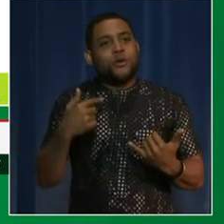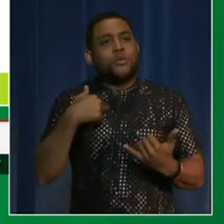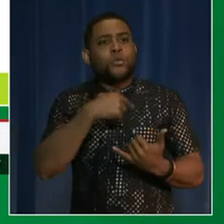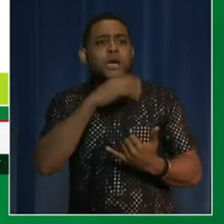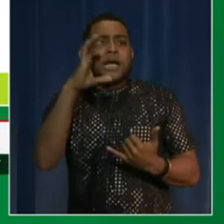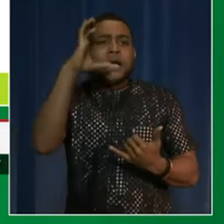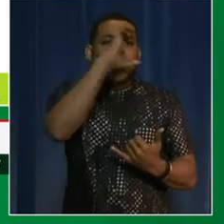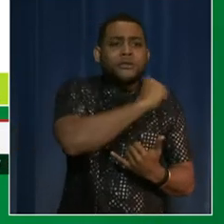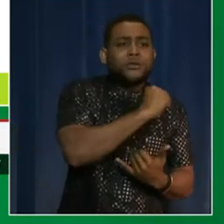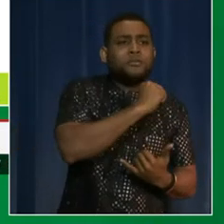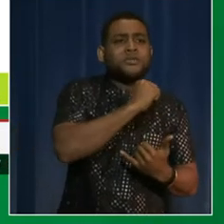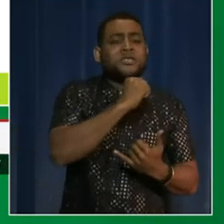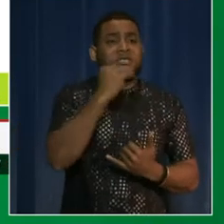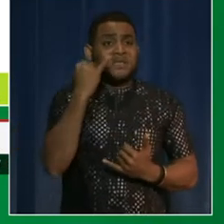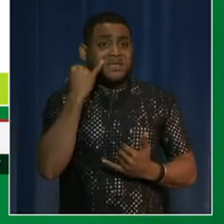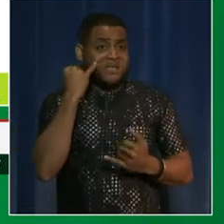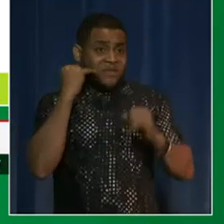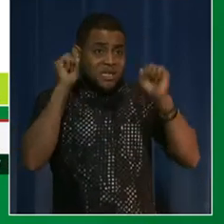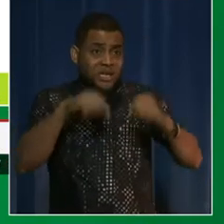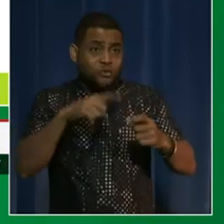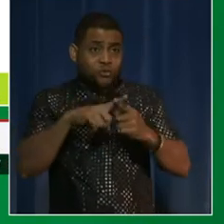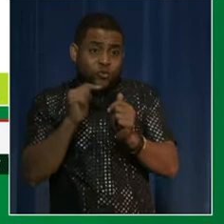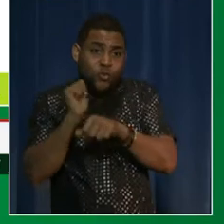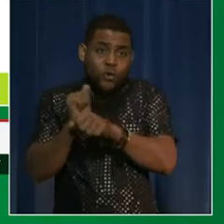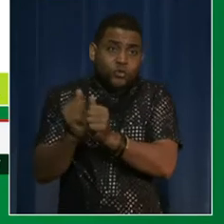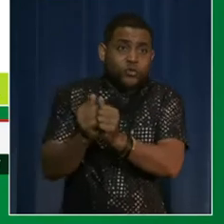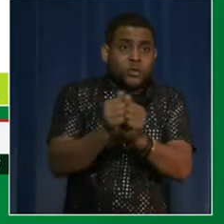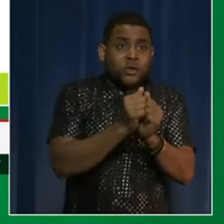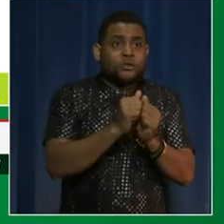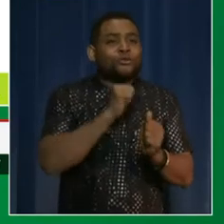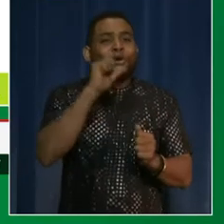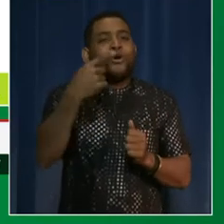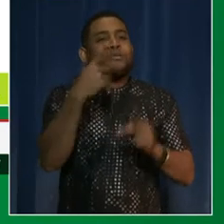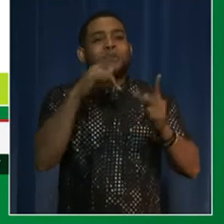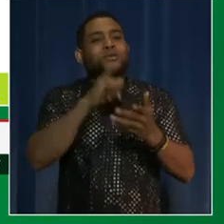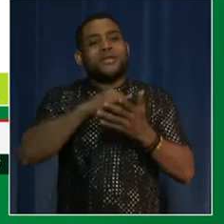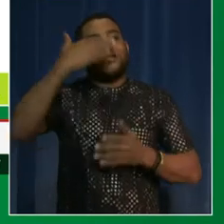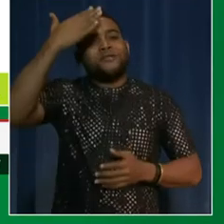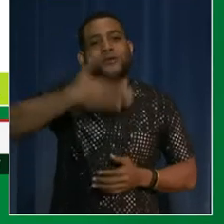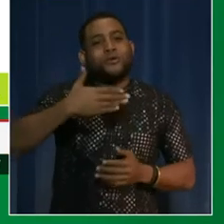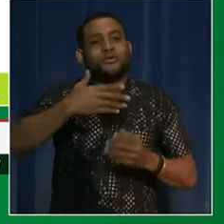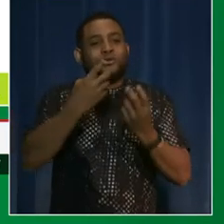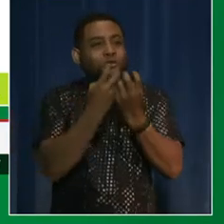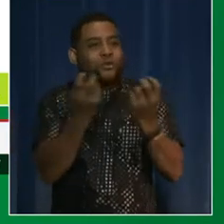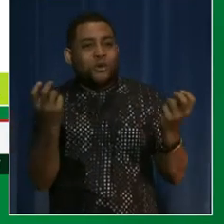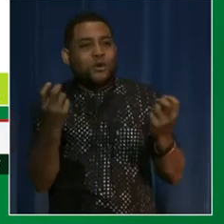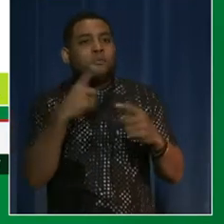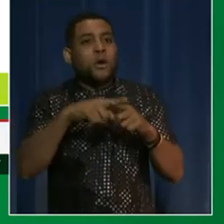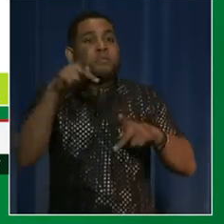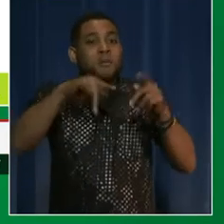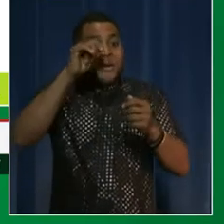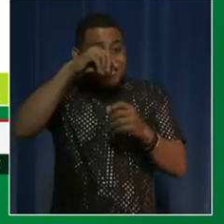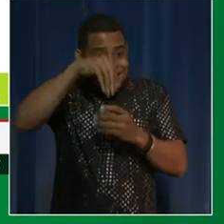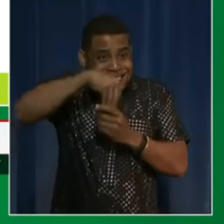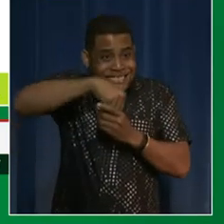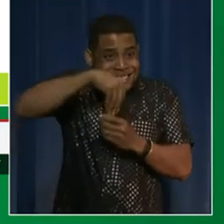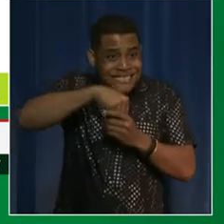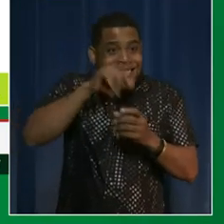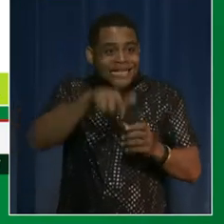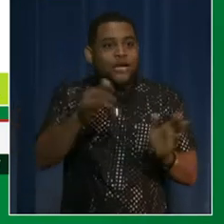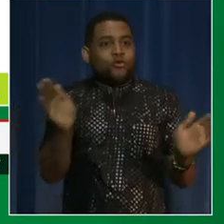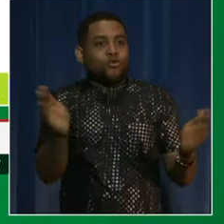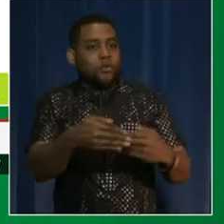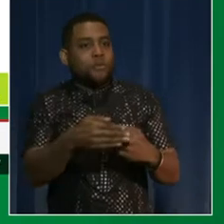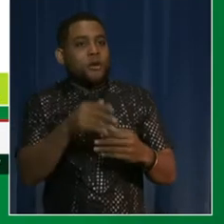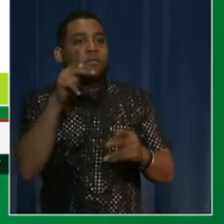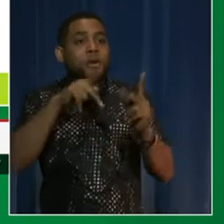able all to work together, so not just the people who are in the front row, but people who are filling this room and people who are watching from hopefully their